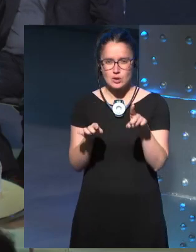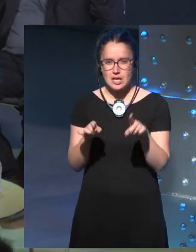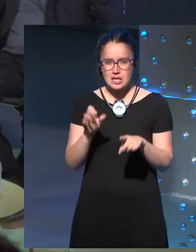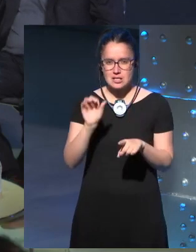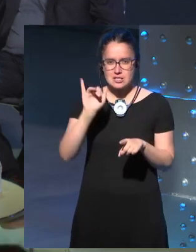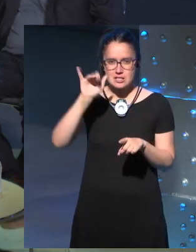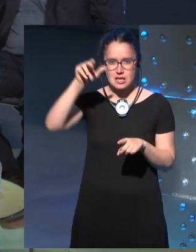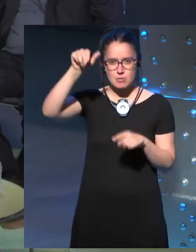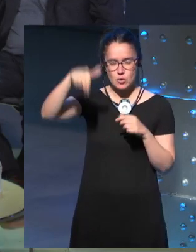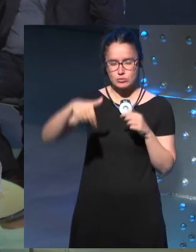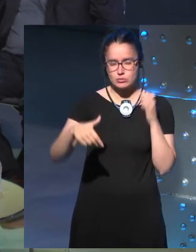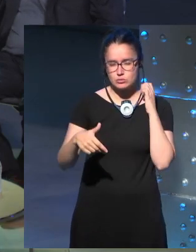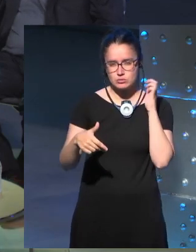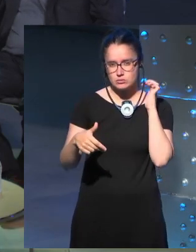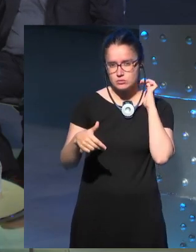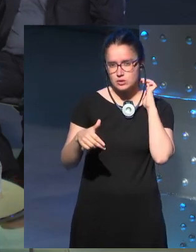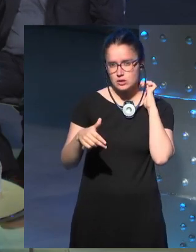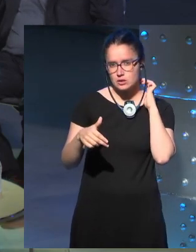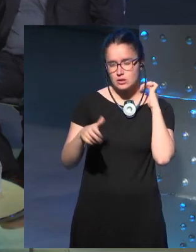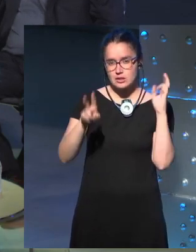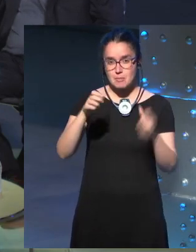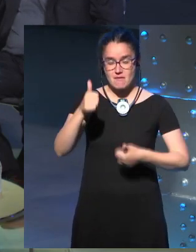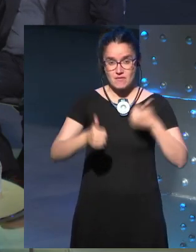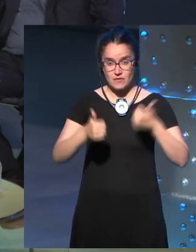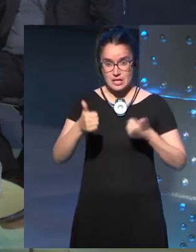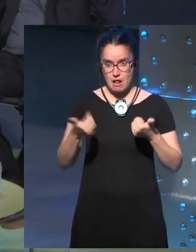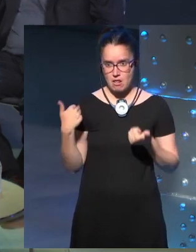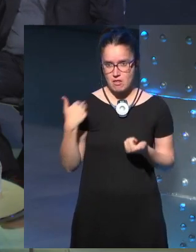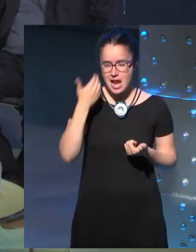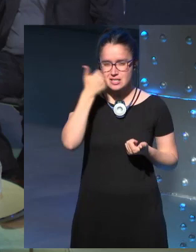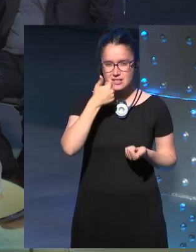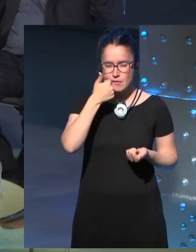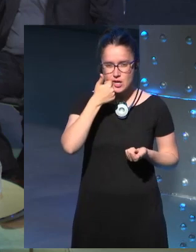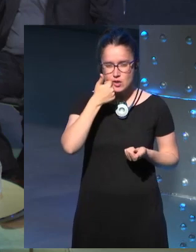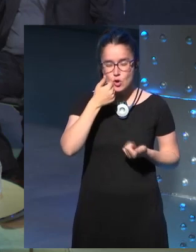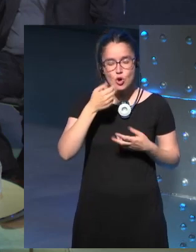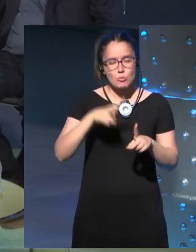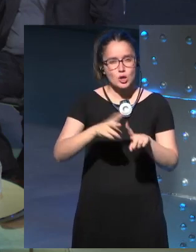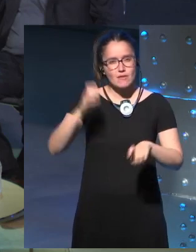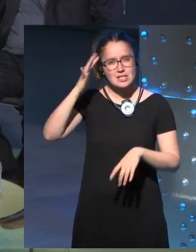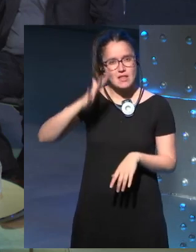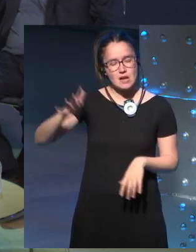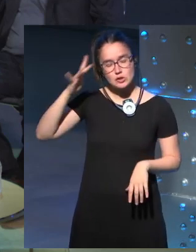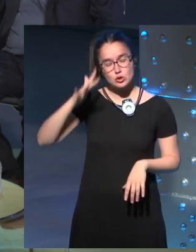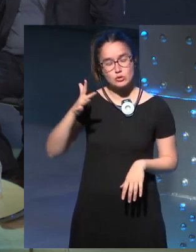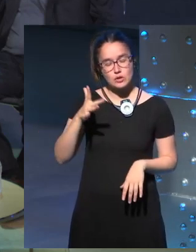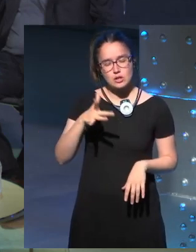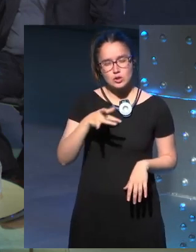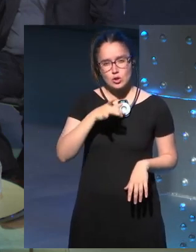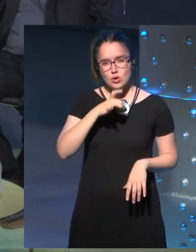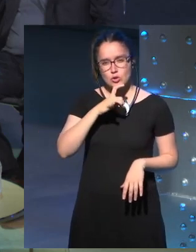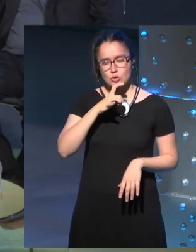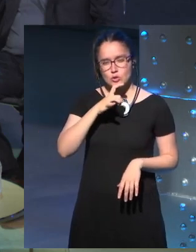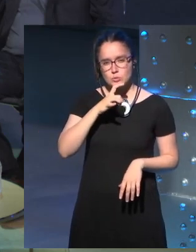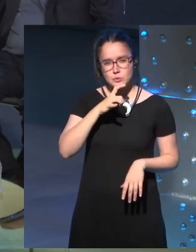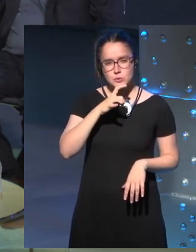to ask you, Simon, regarding the Champions final, from the point of view of philosophy,